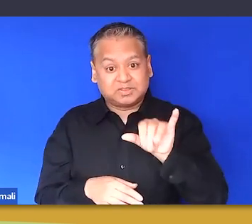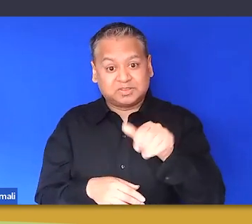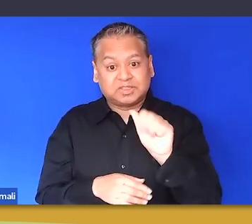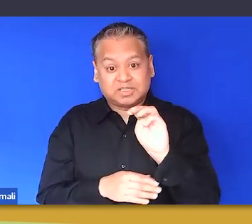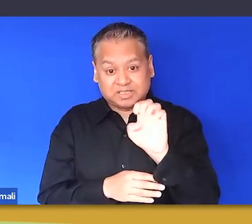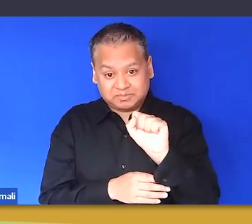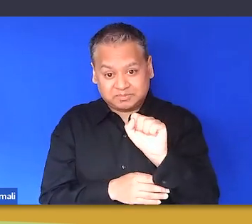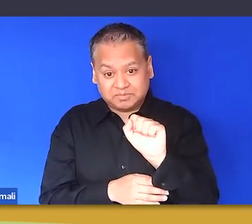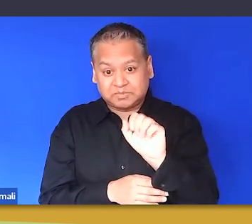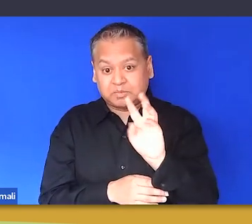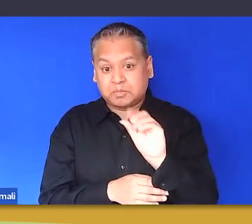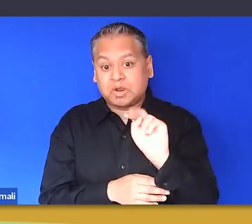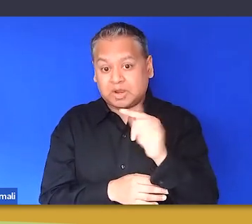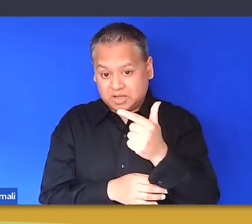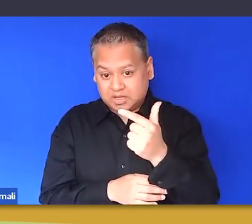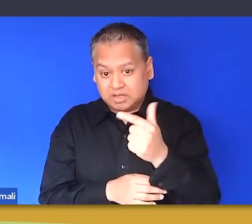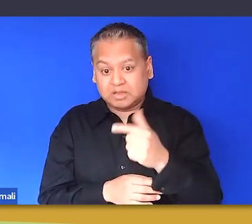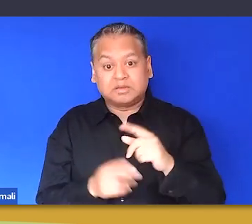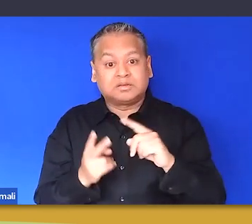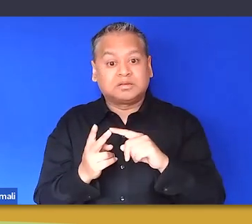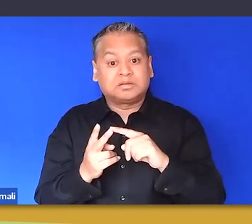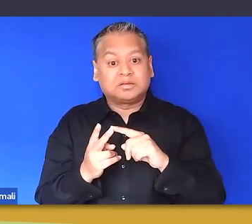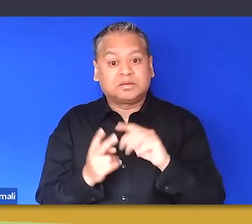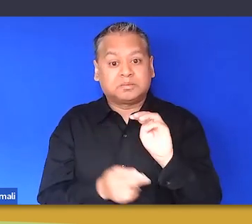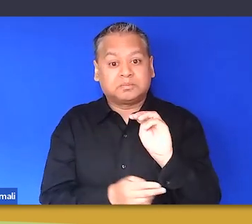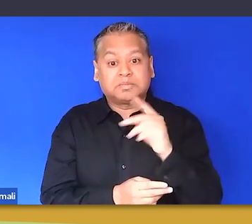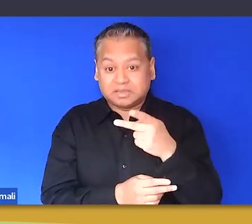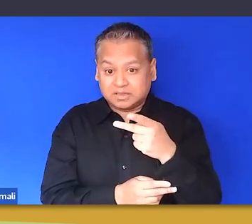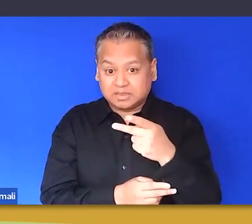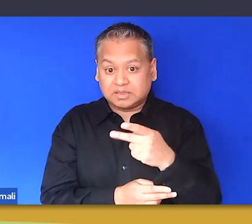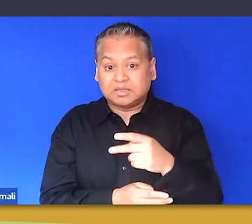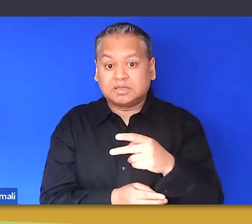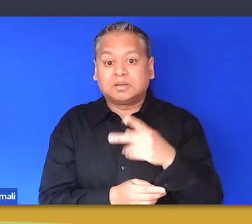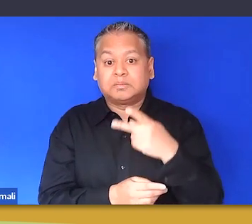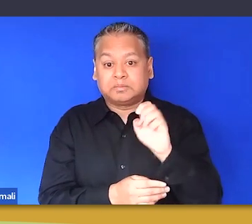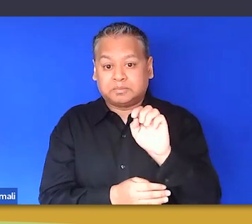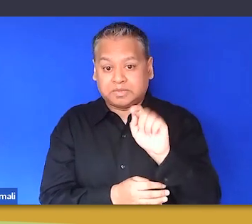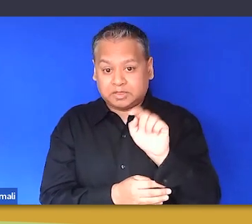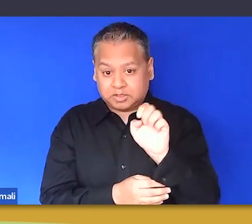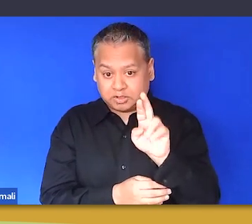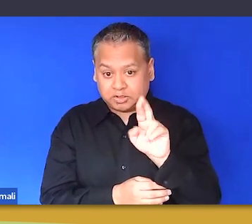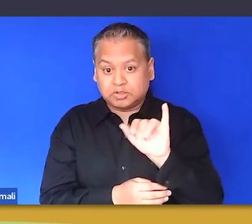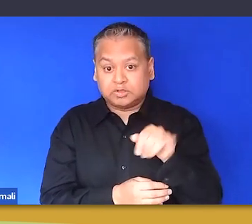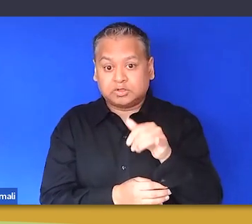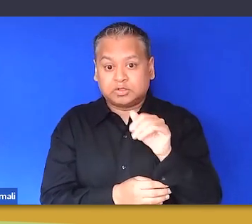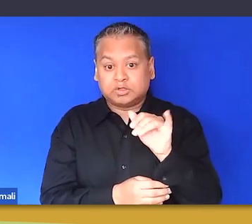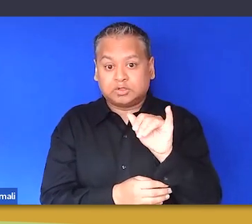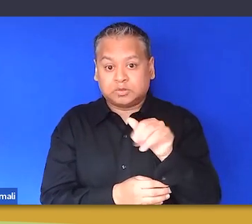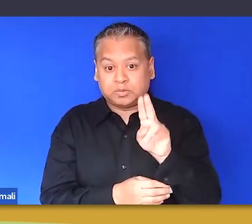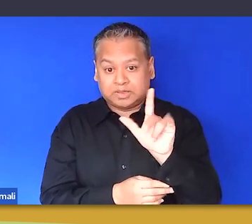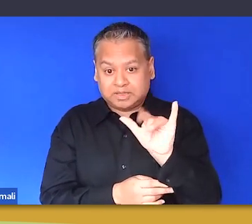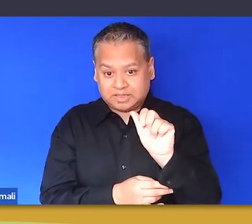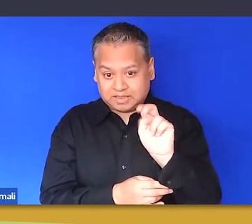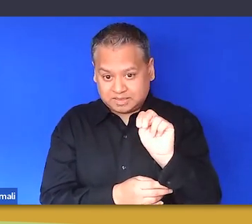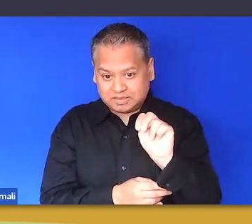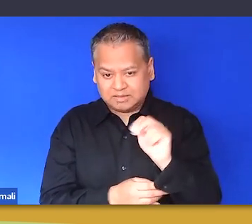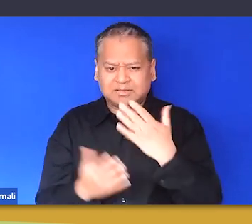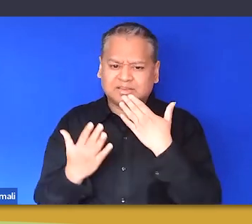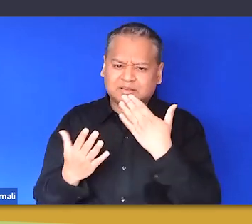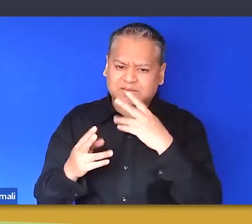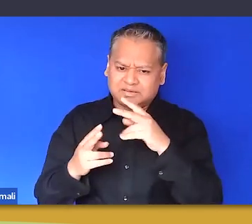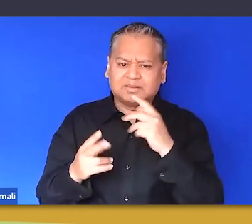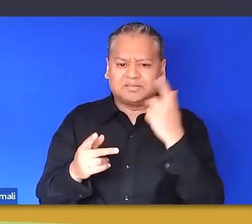Coalition movement started only a year ago in April from my kitchen table after I read the hate crime in Burnaby increased